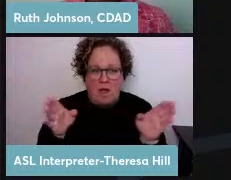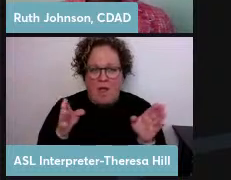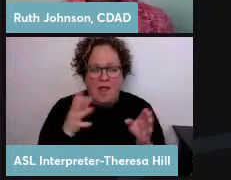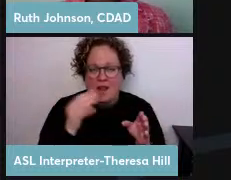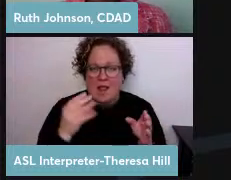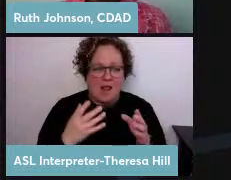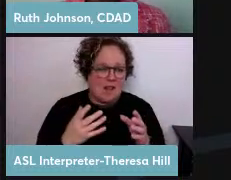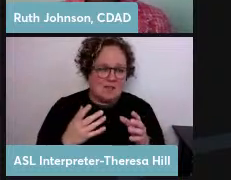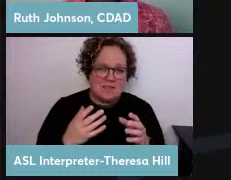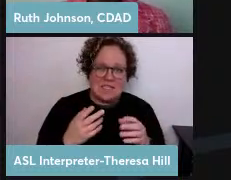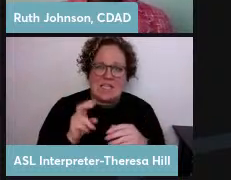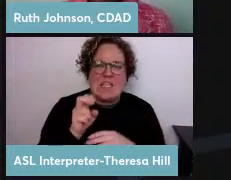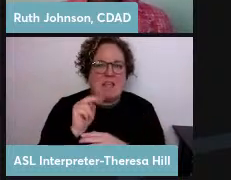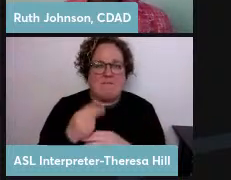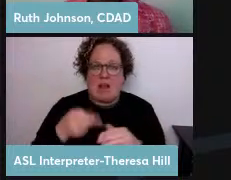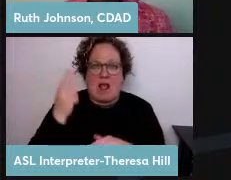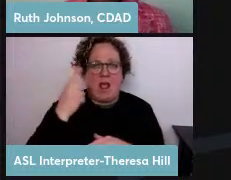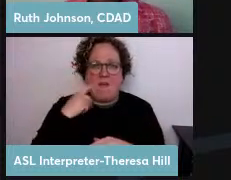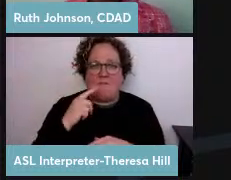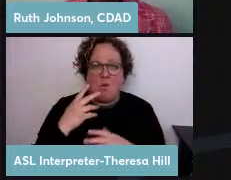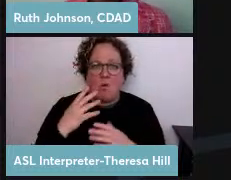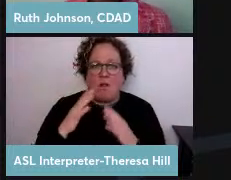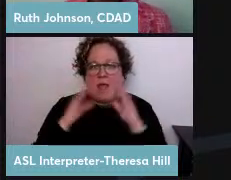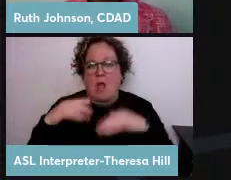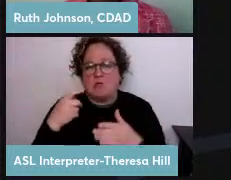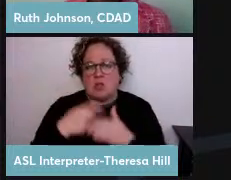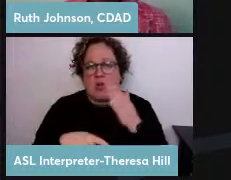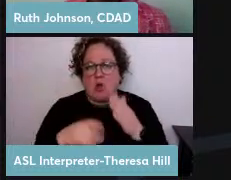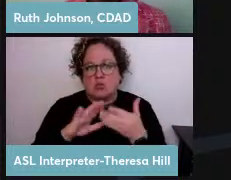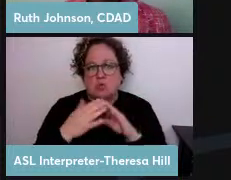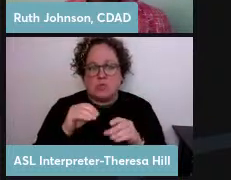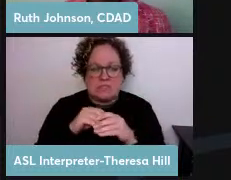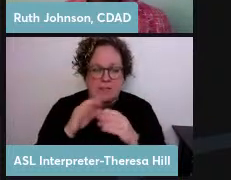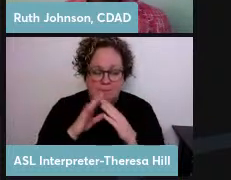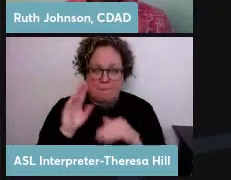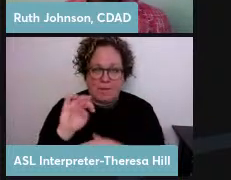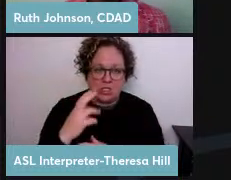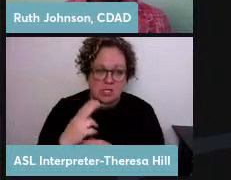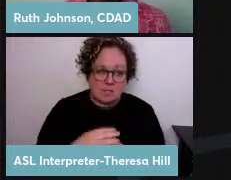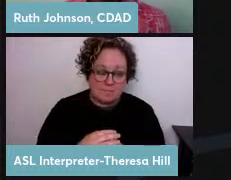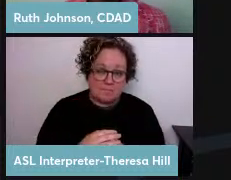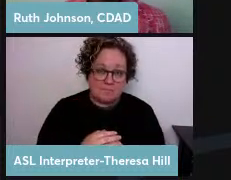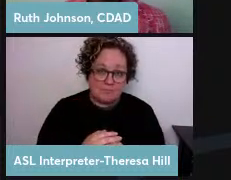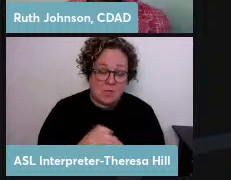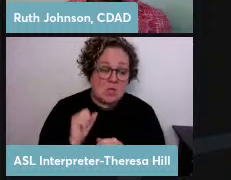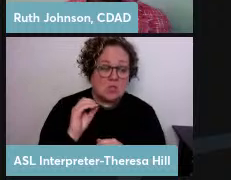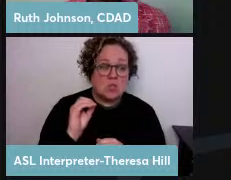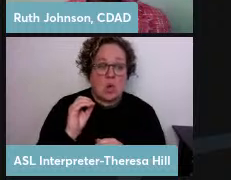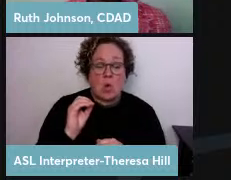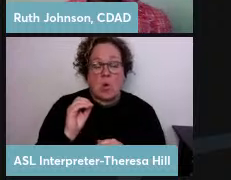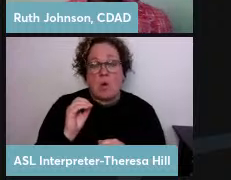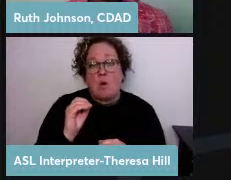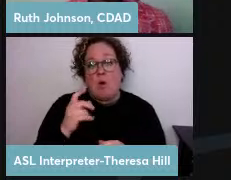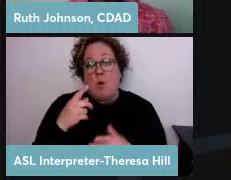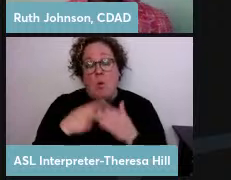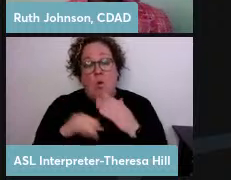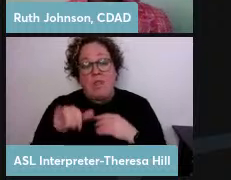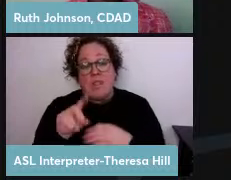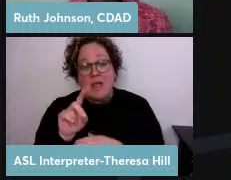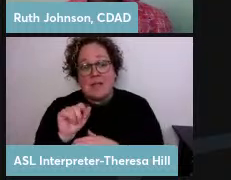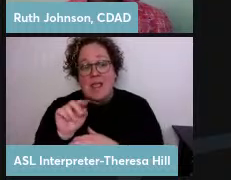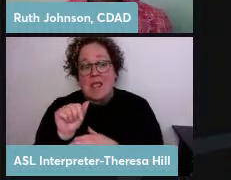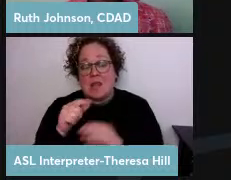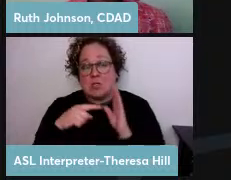higher housing cost communities in Michigan. So, I mean, what this data demonstrates